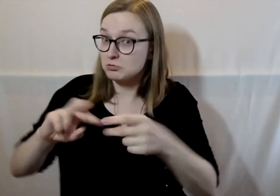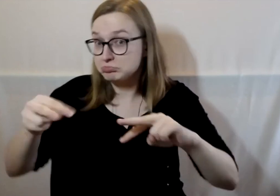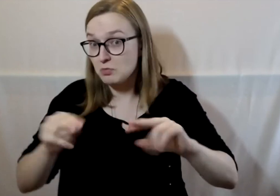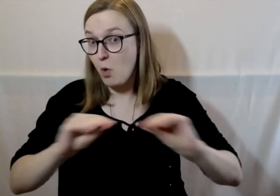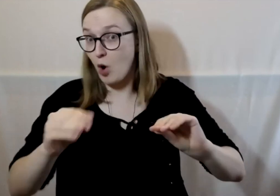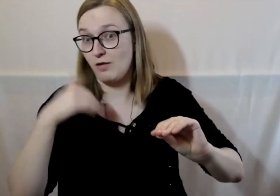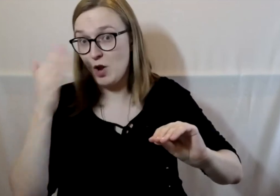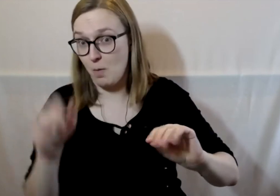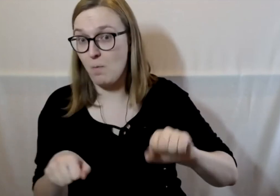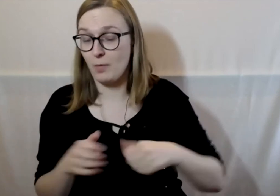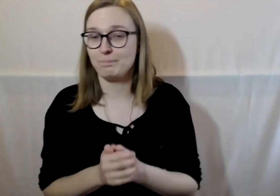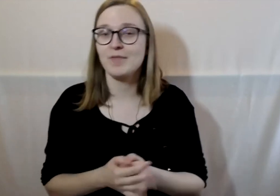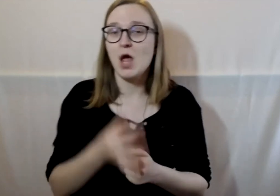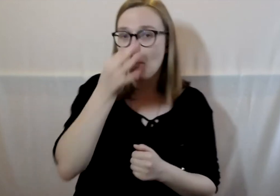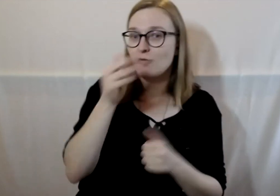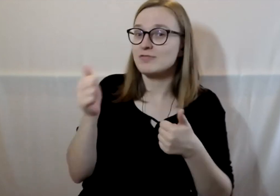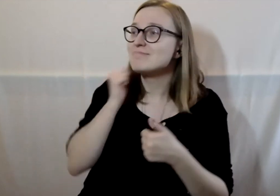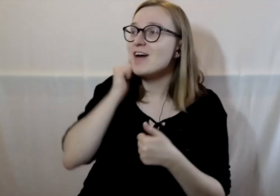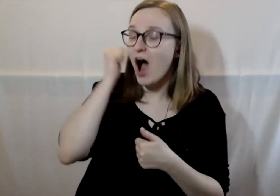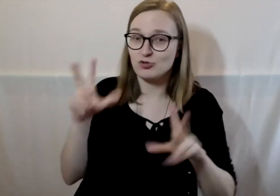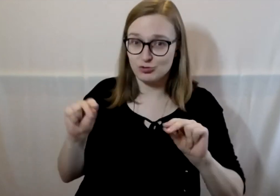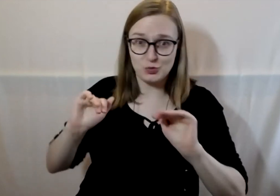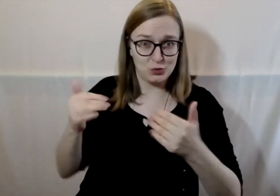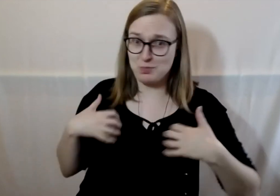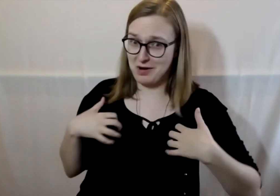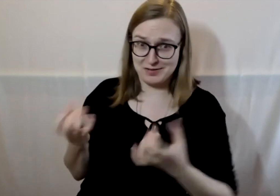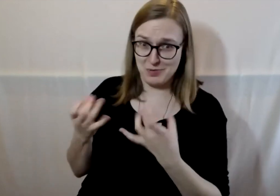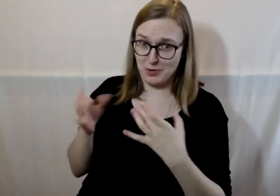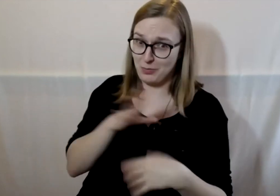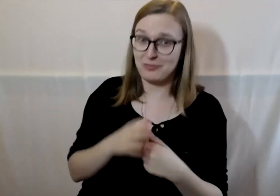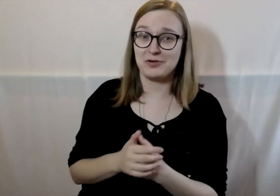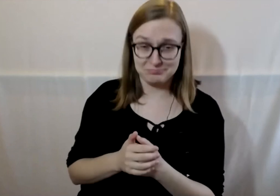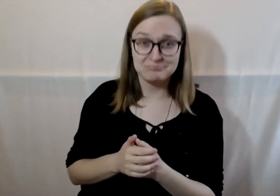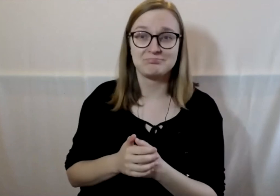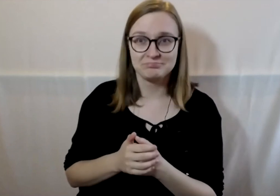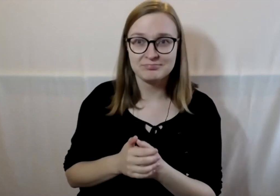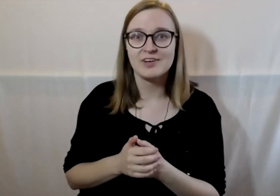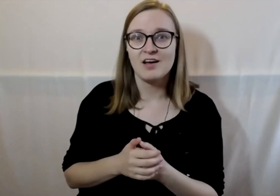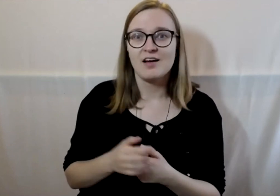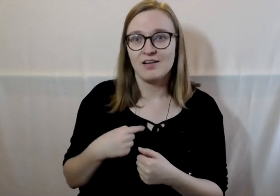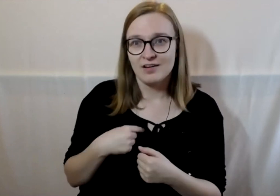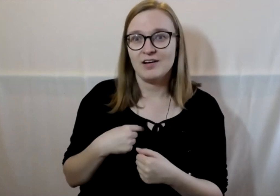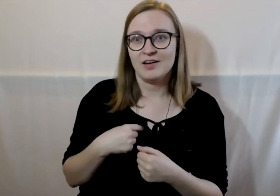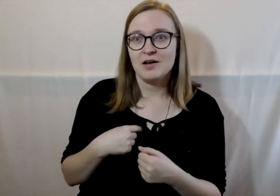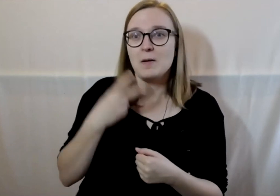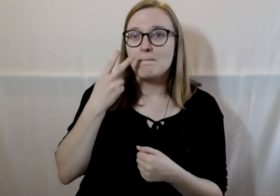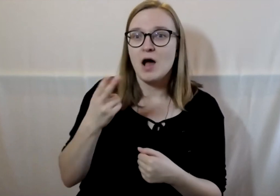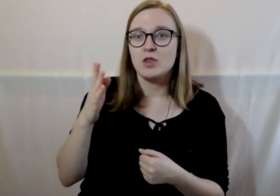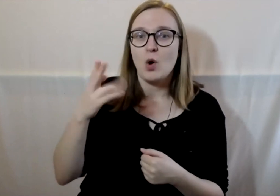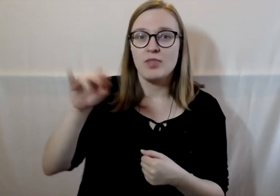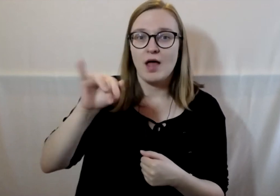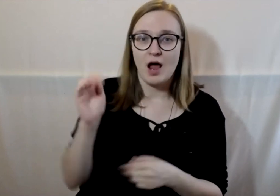So that's a good sign. I know Natalia's a very hard marker, so that's good.